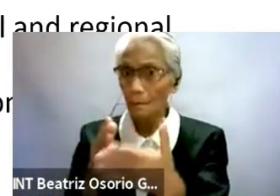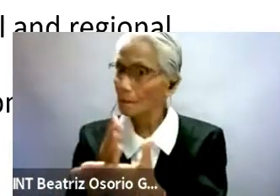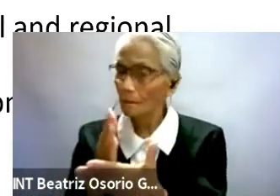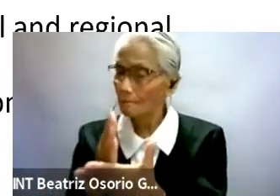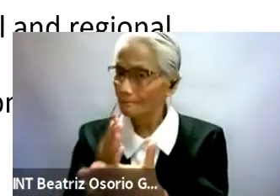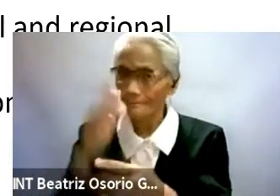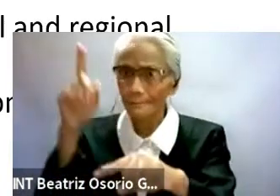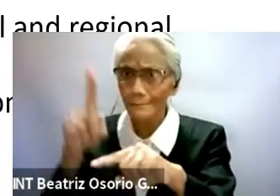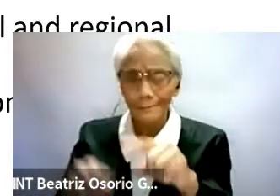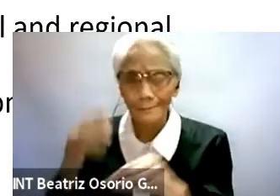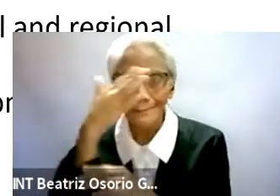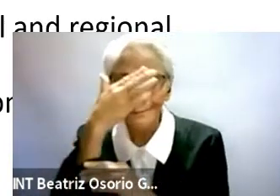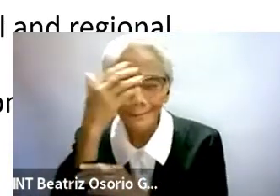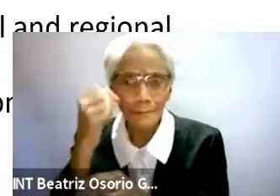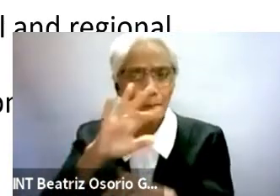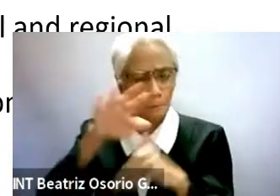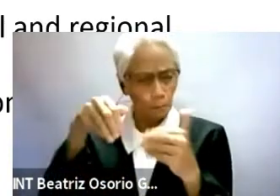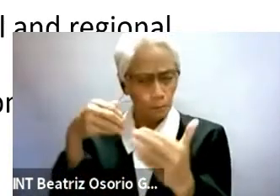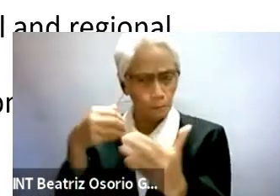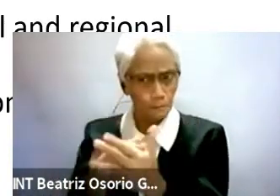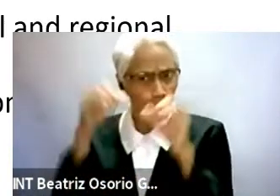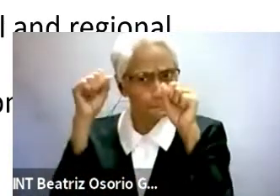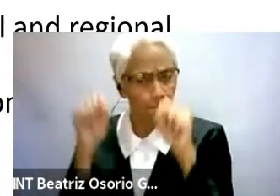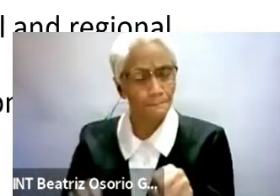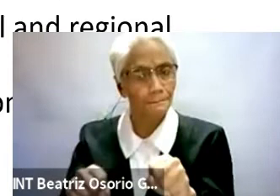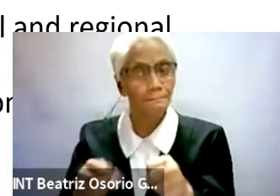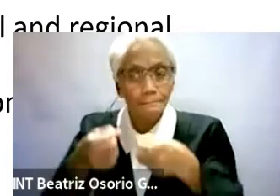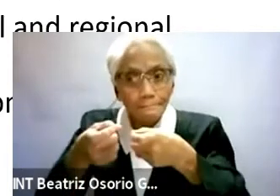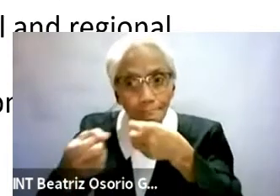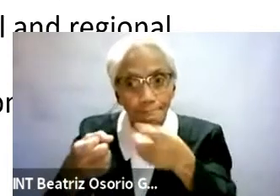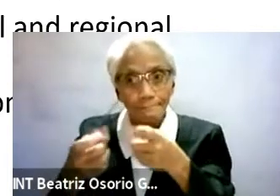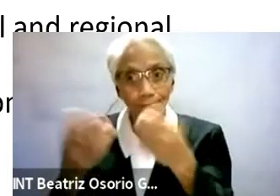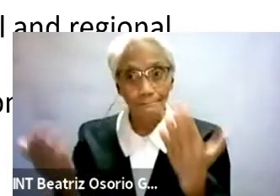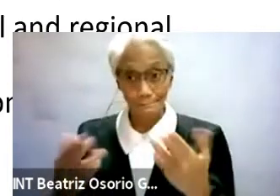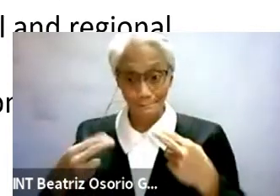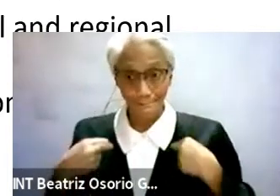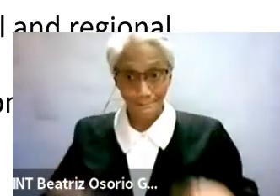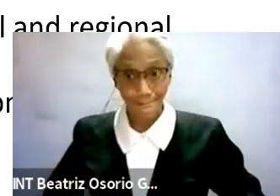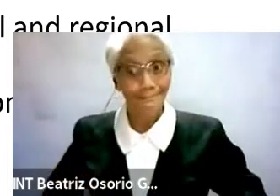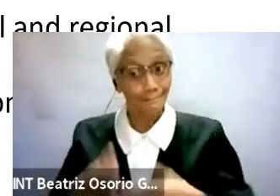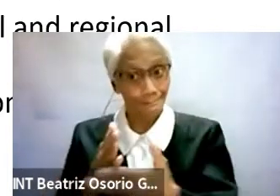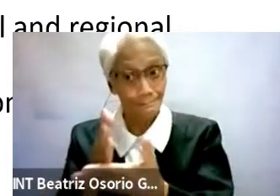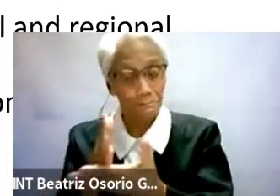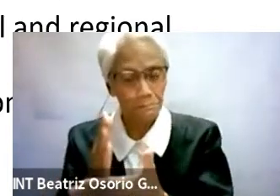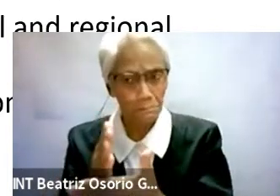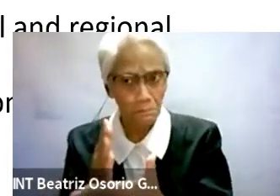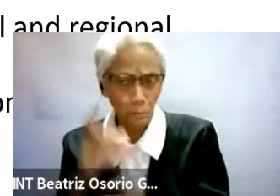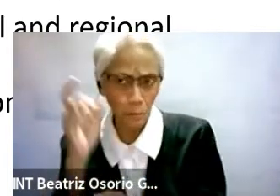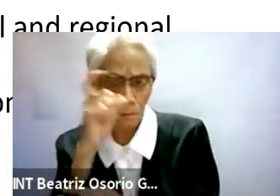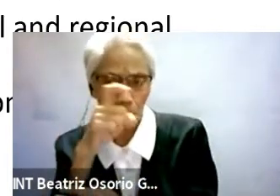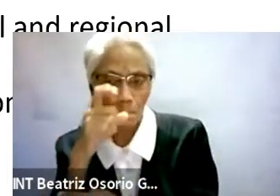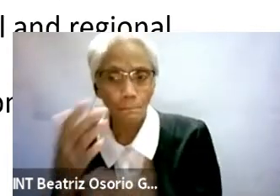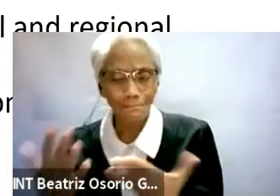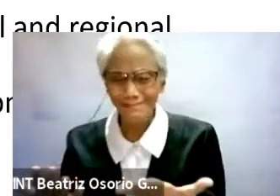forgotten, and everything had to be in conformity with human rights jurisprudence. This may seem